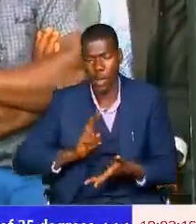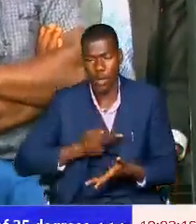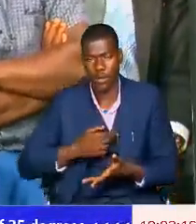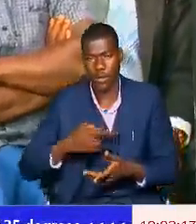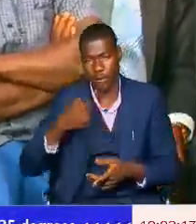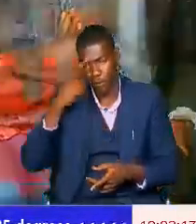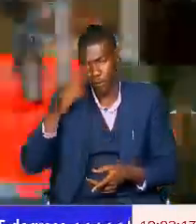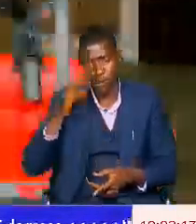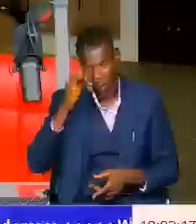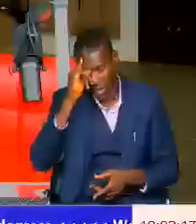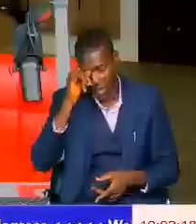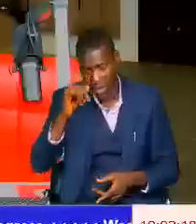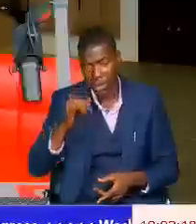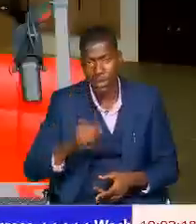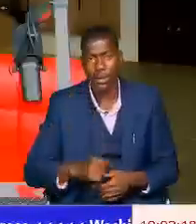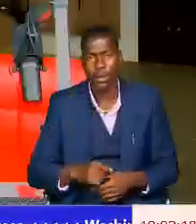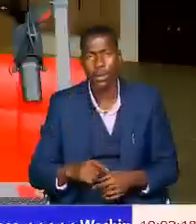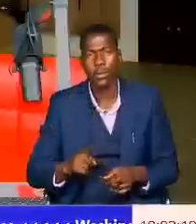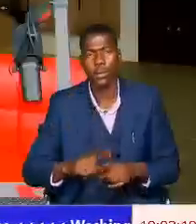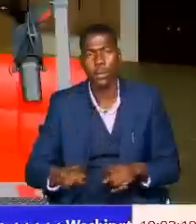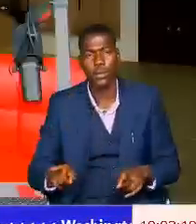the intellectual property?